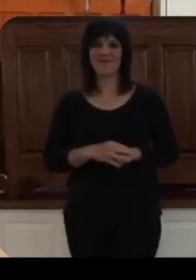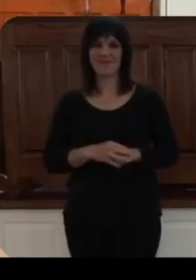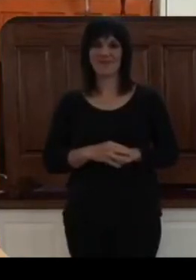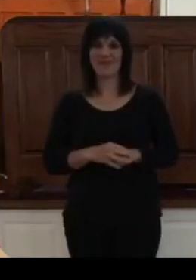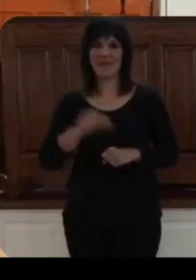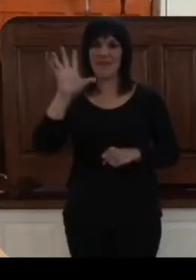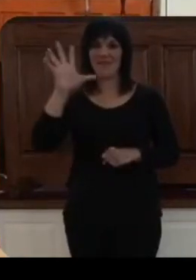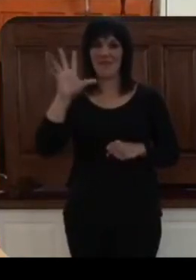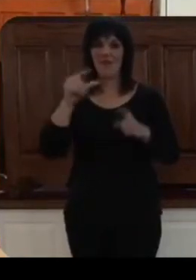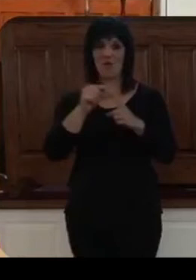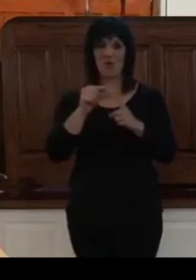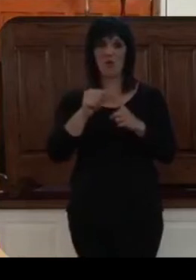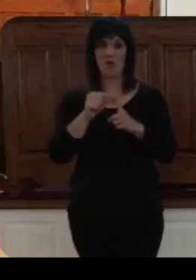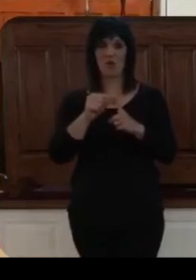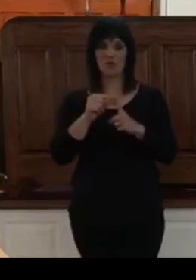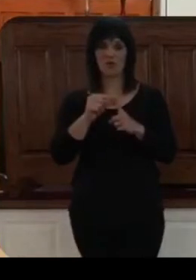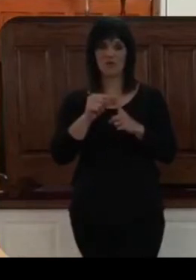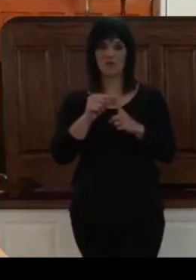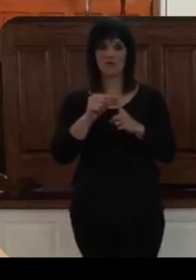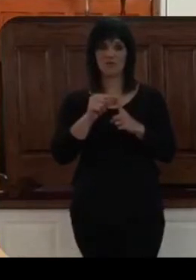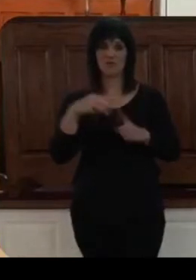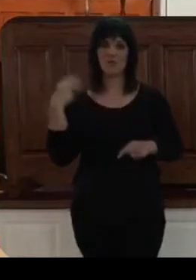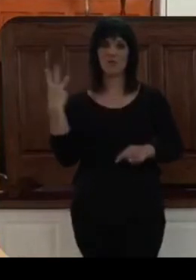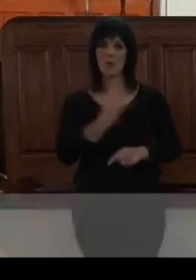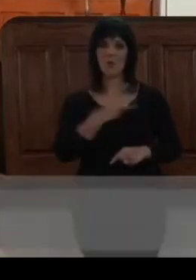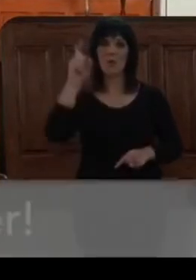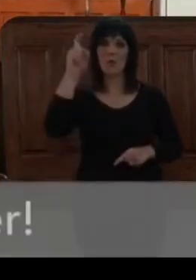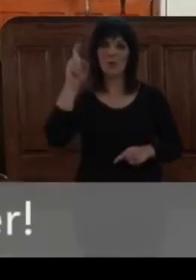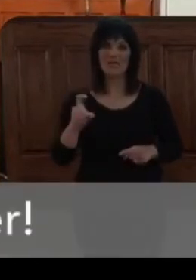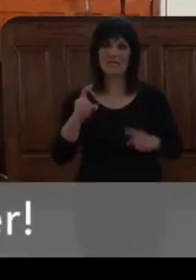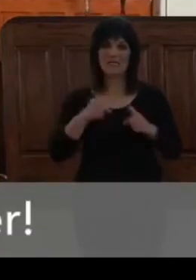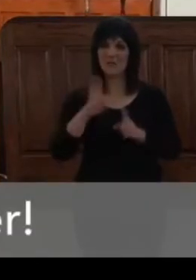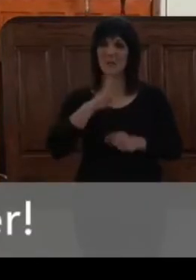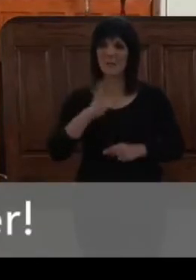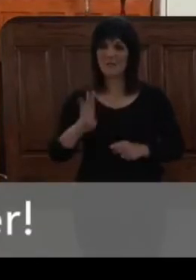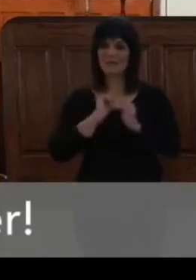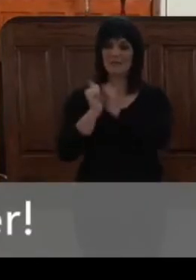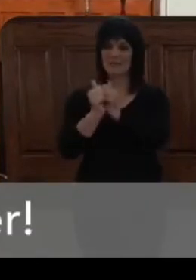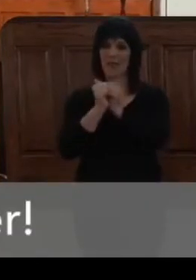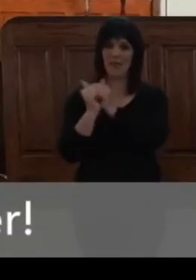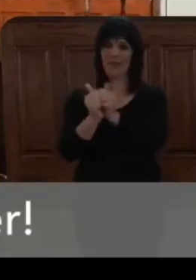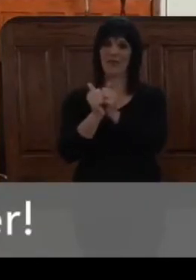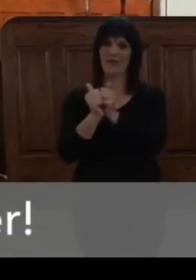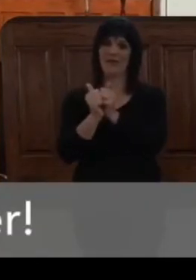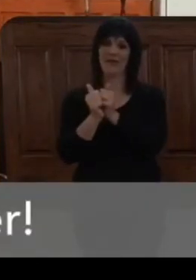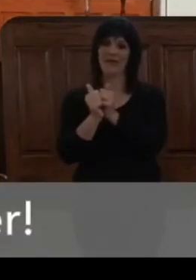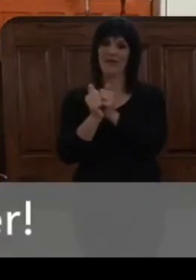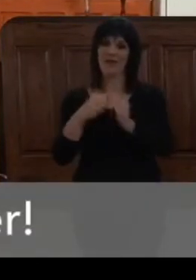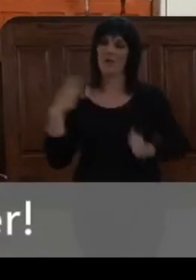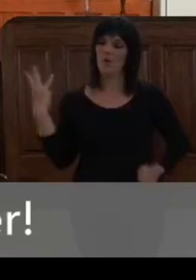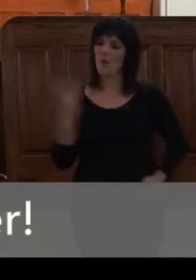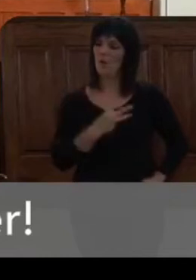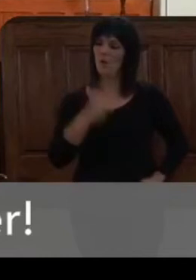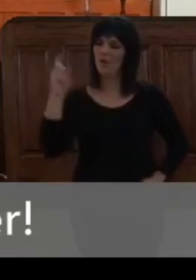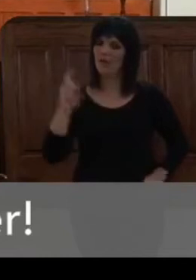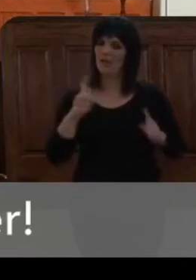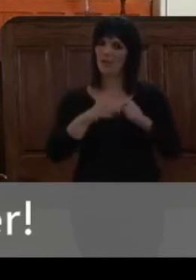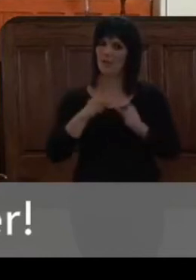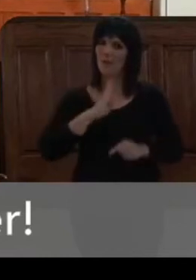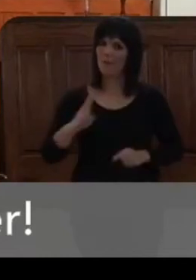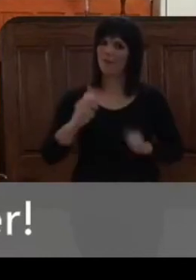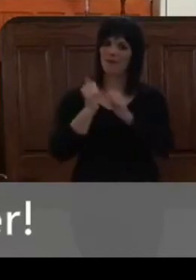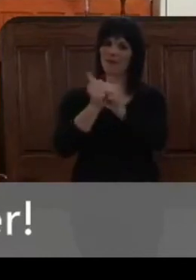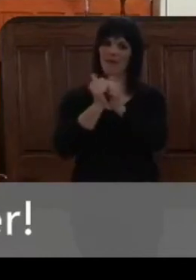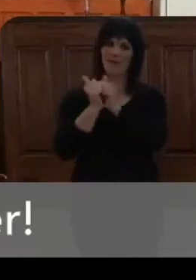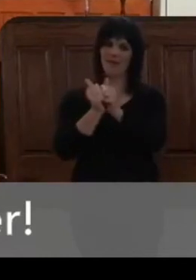five words, and if you get nothing else in the sermon, get this. We need to be together. We need to be